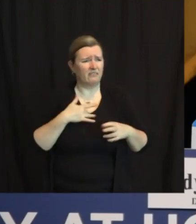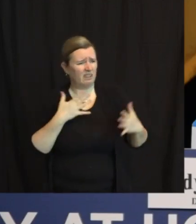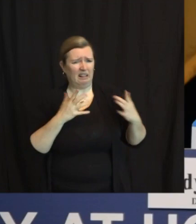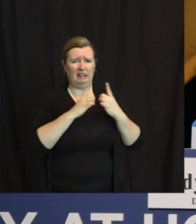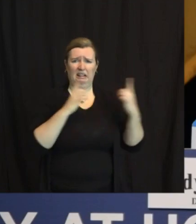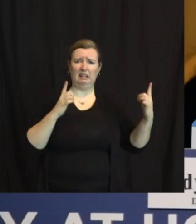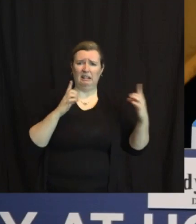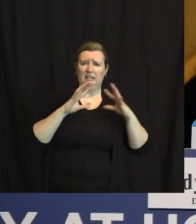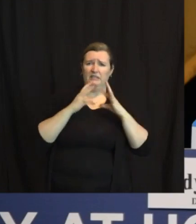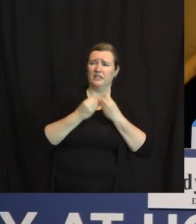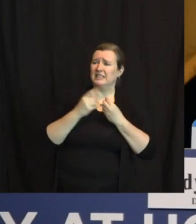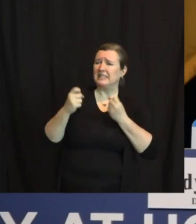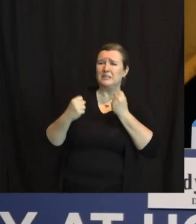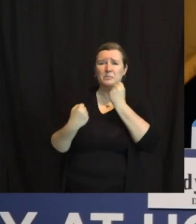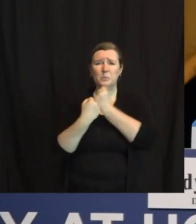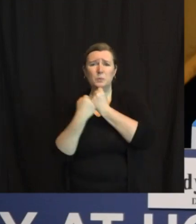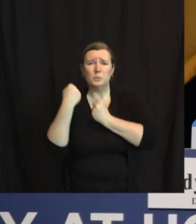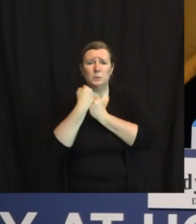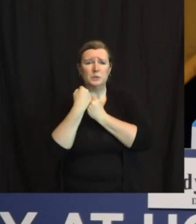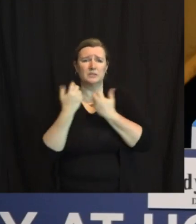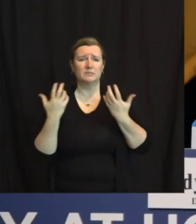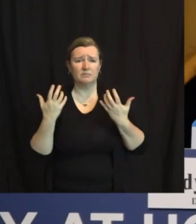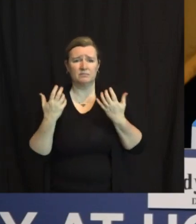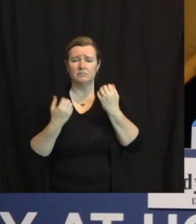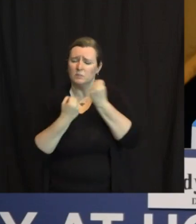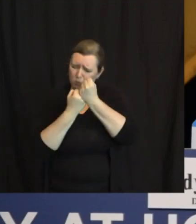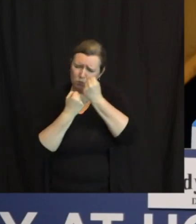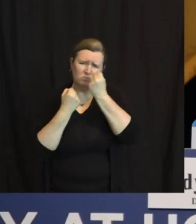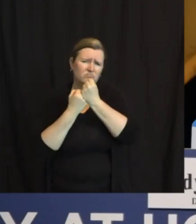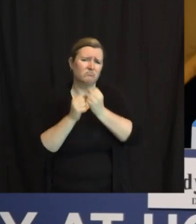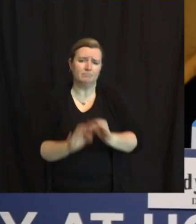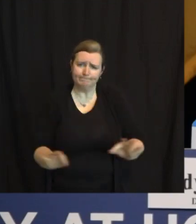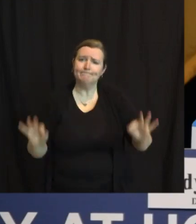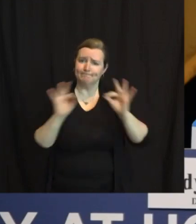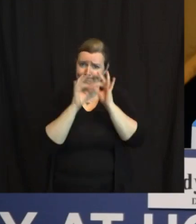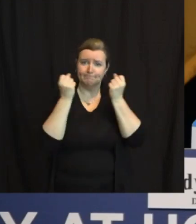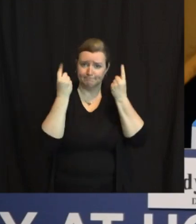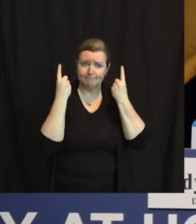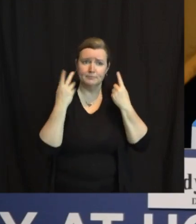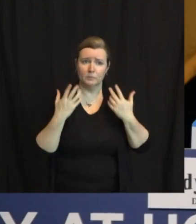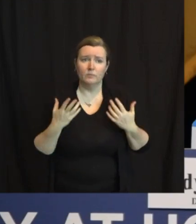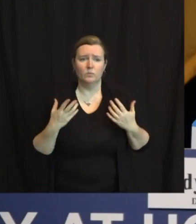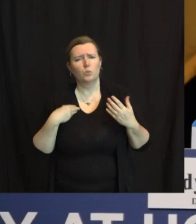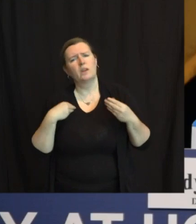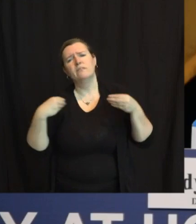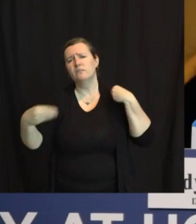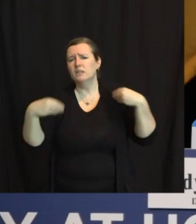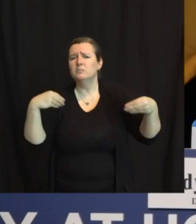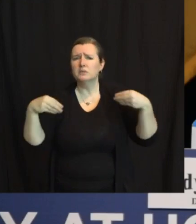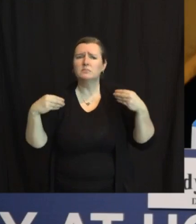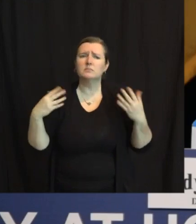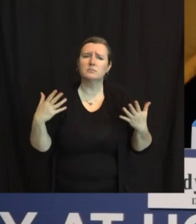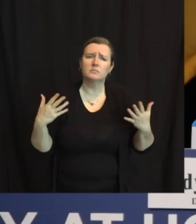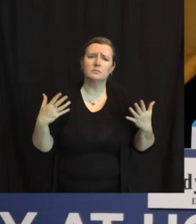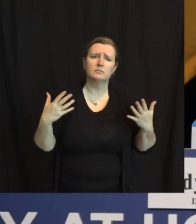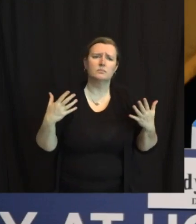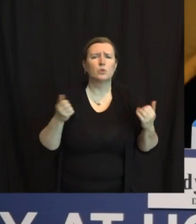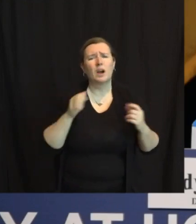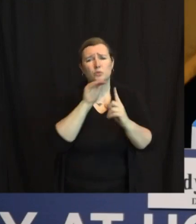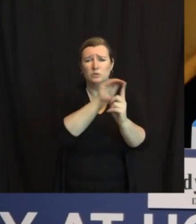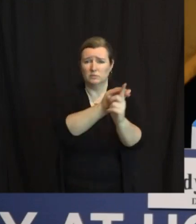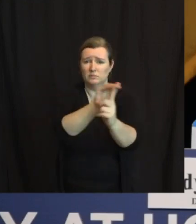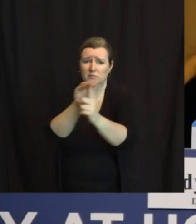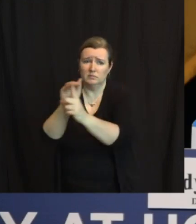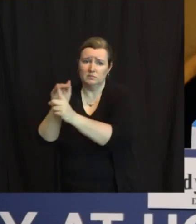matter what, is essential. And we have made some accommodations, so I just want to take a few minutes to remind you of them.